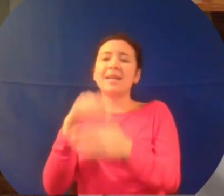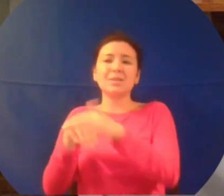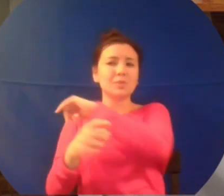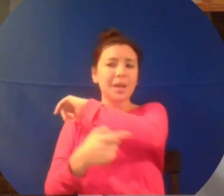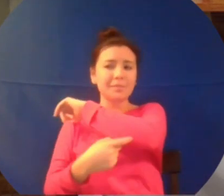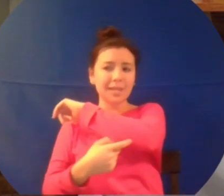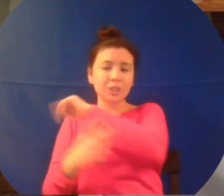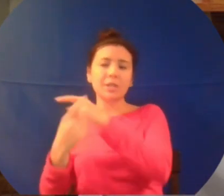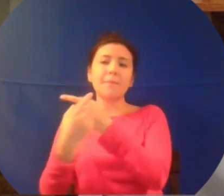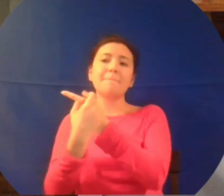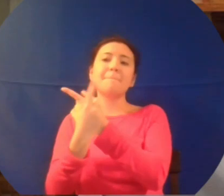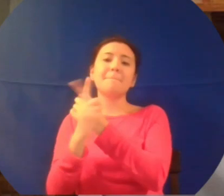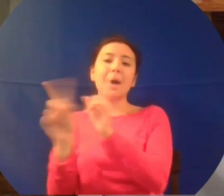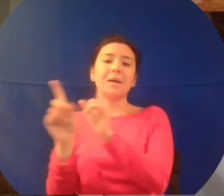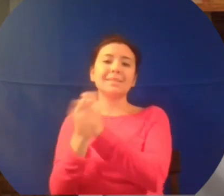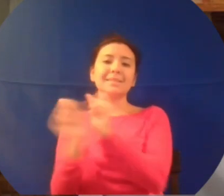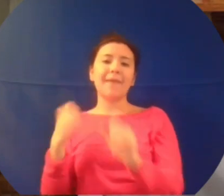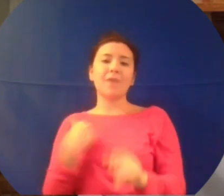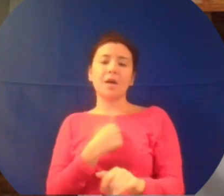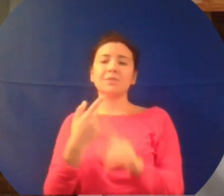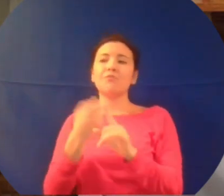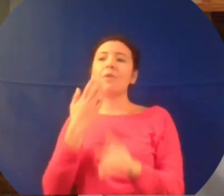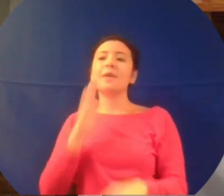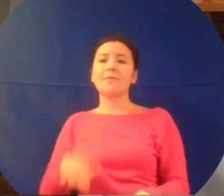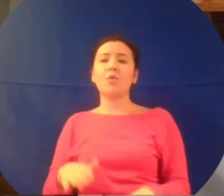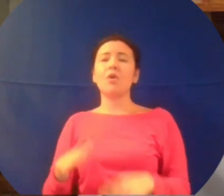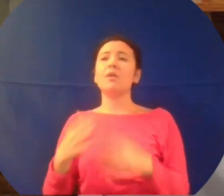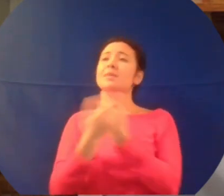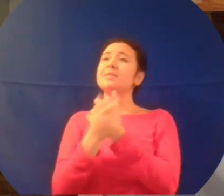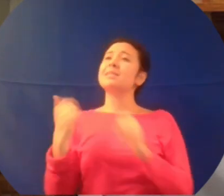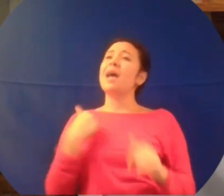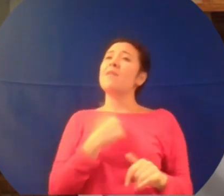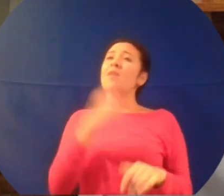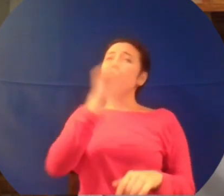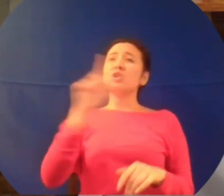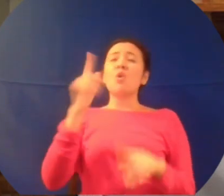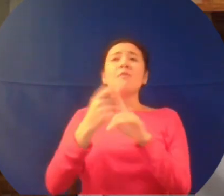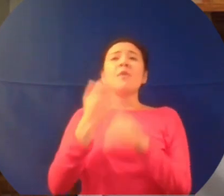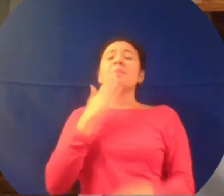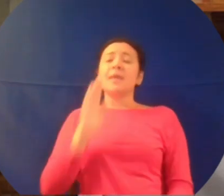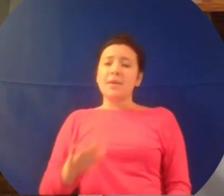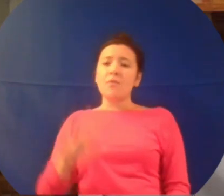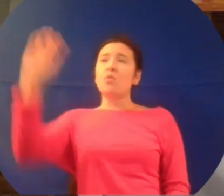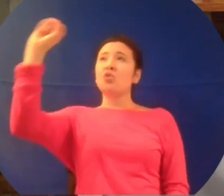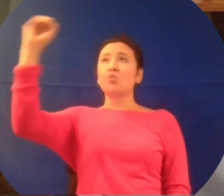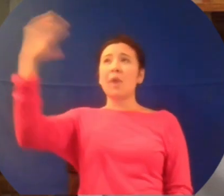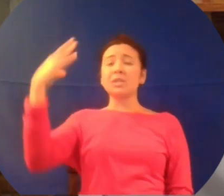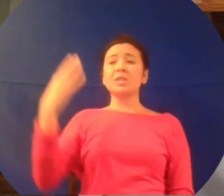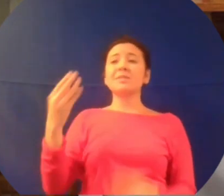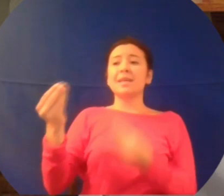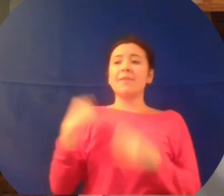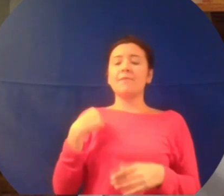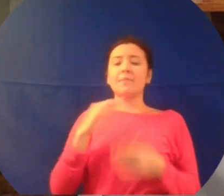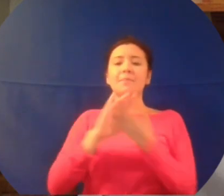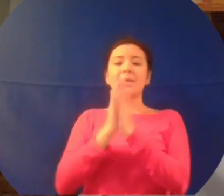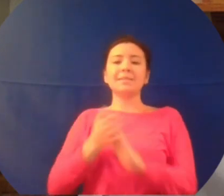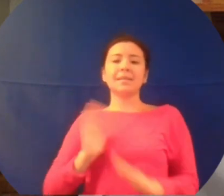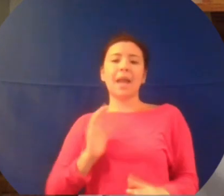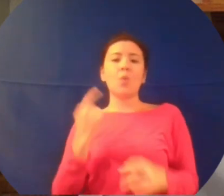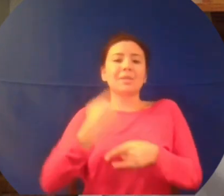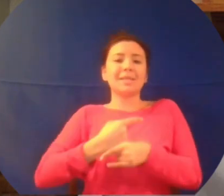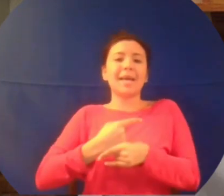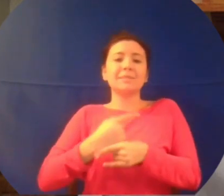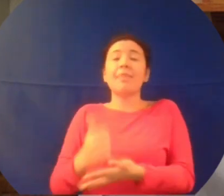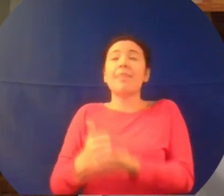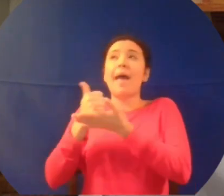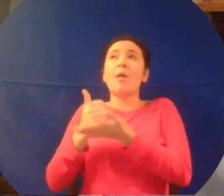into temptation, but deliver us from evil. Deliver us, Lord, we pray, from every evil. Graciously grant peace in our days,